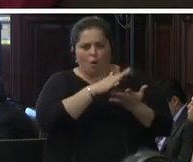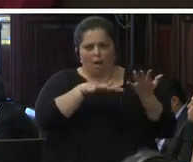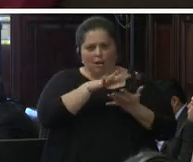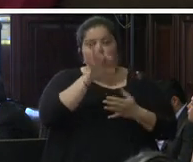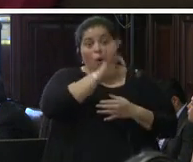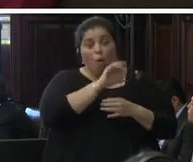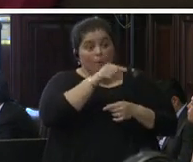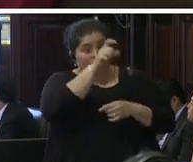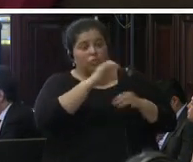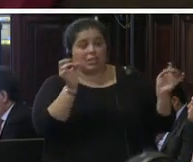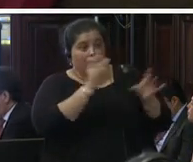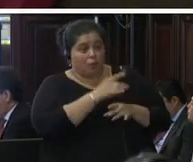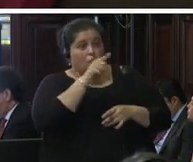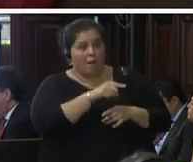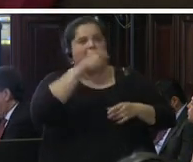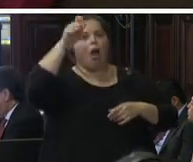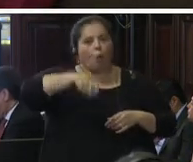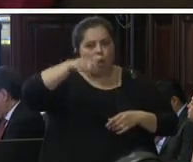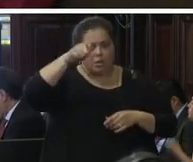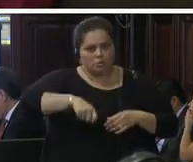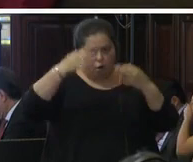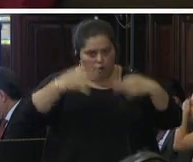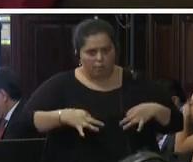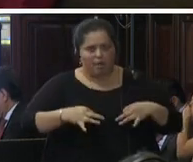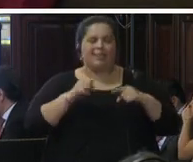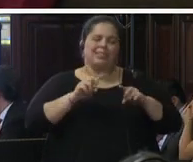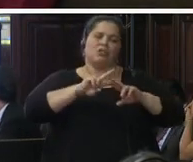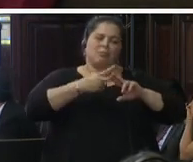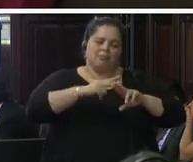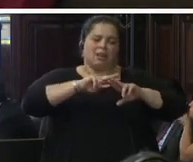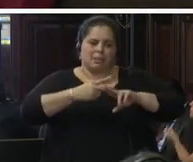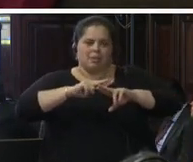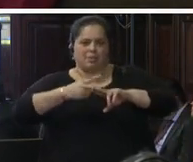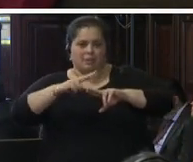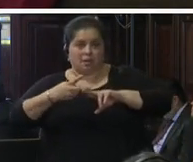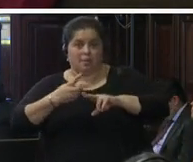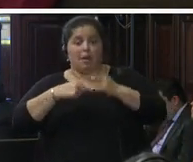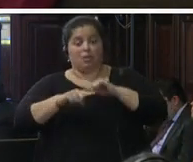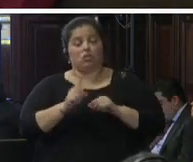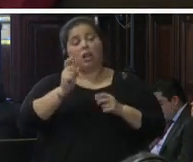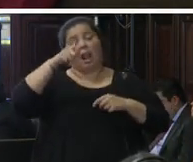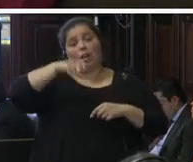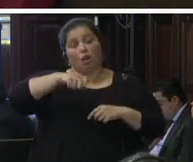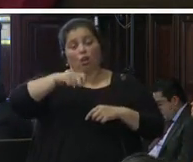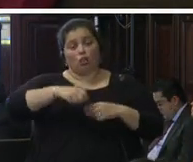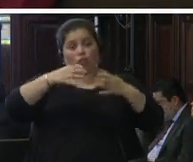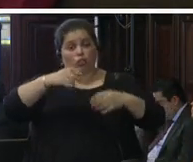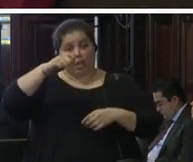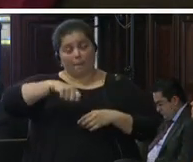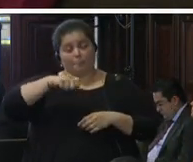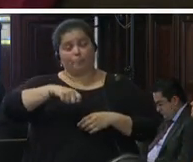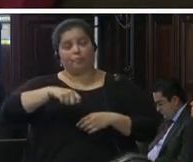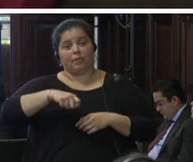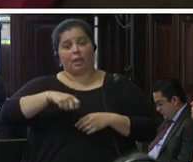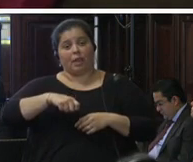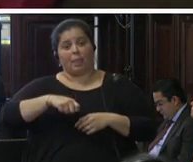a number of adjournments the court will throw the case out and release the person and say